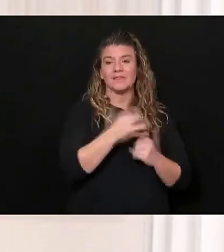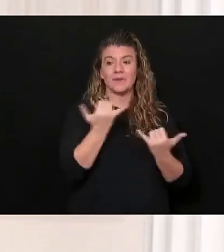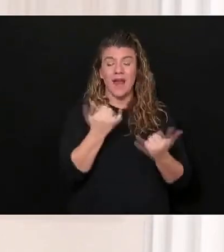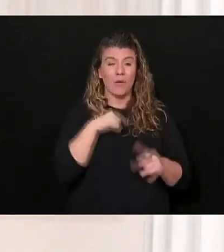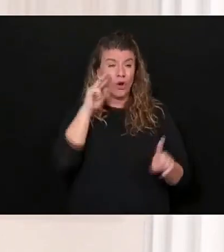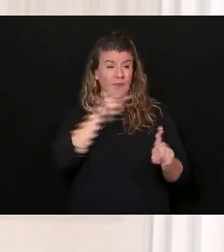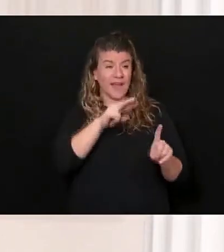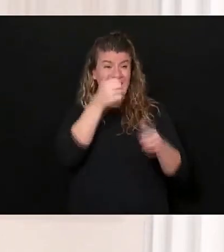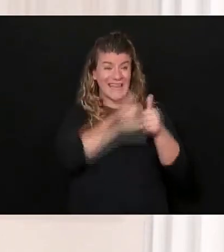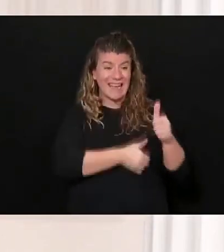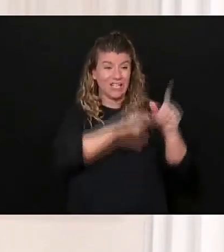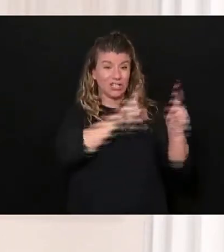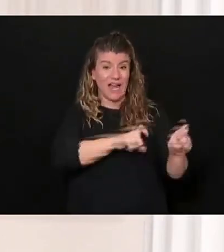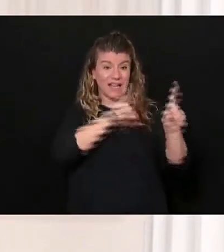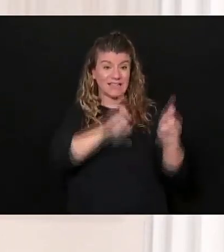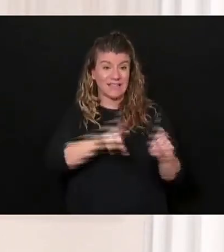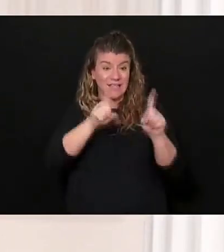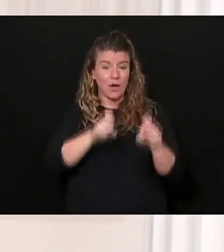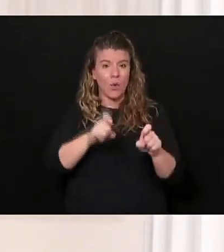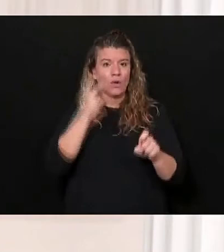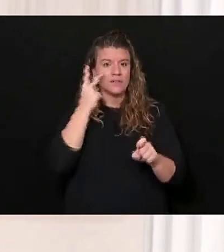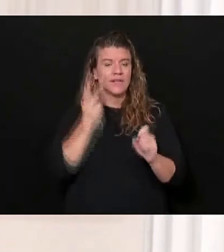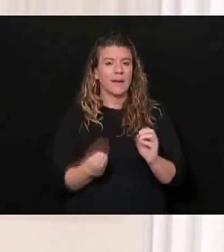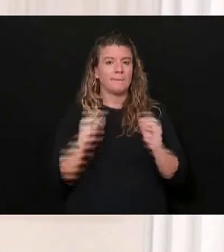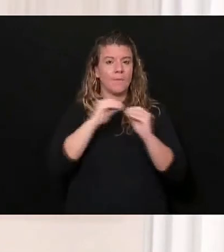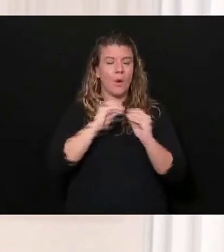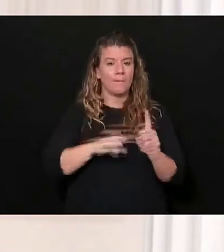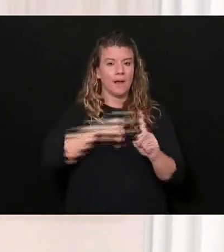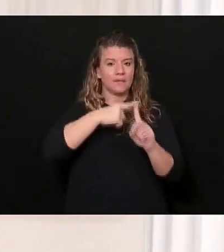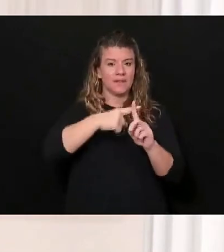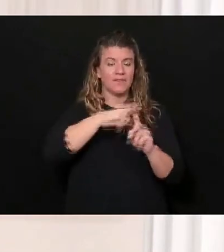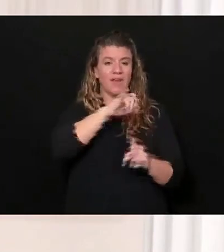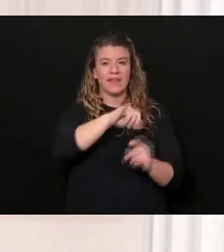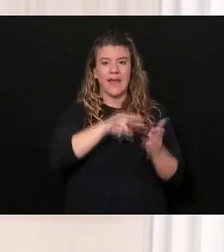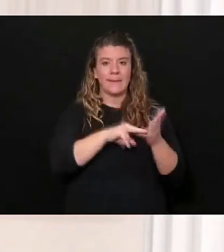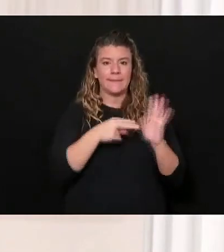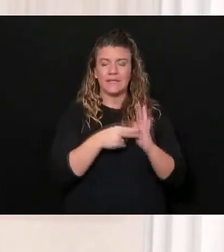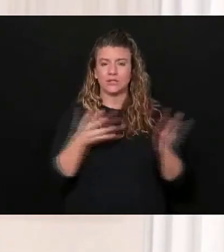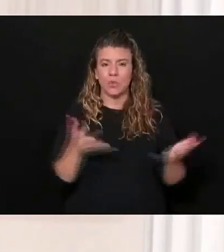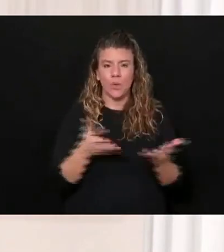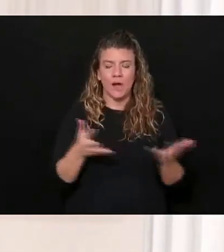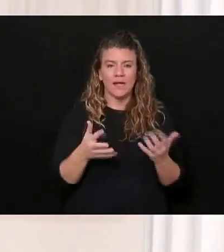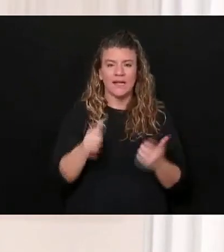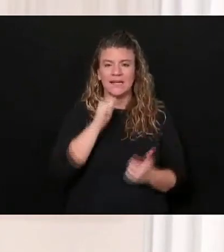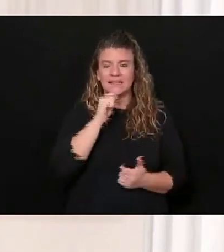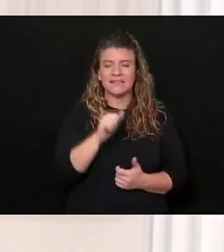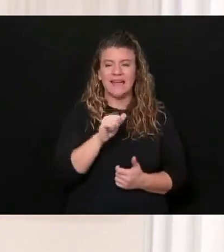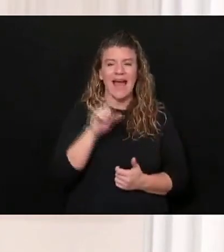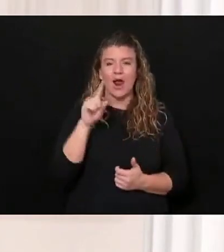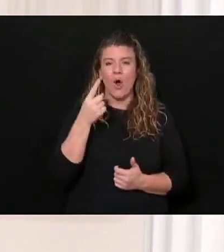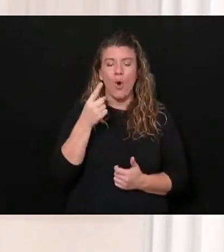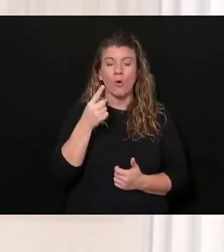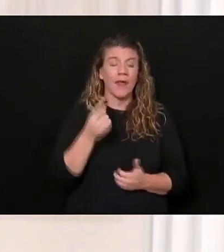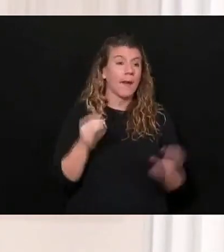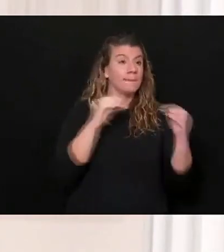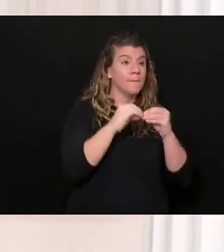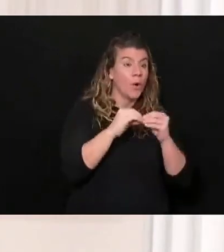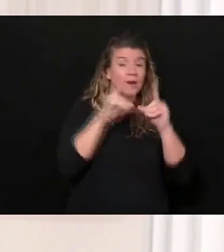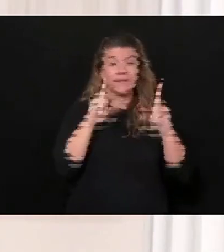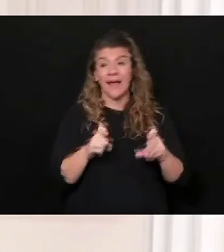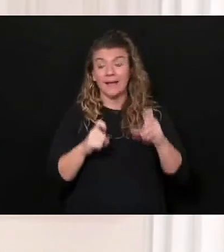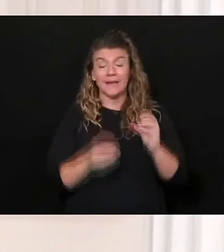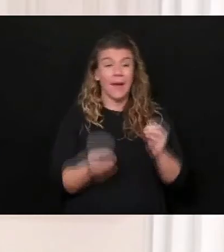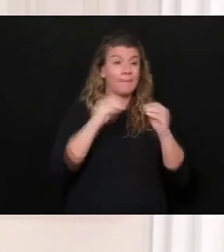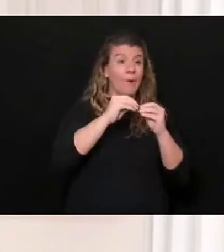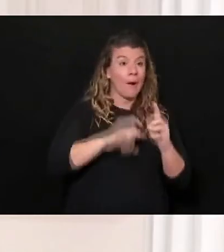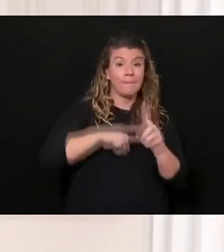doing, we're seeing more positives, which implies that it's not just a proportional more tests, more positive cases, that there's